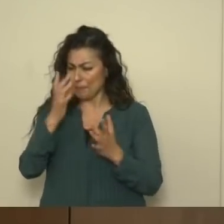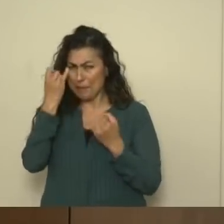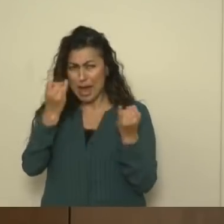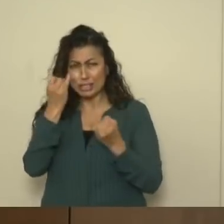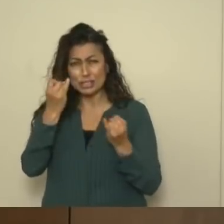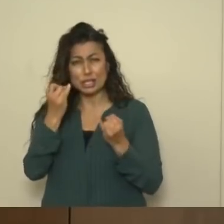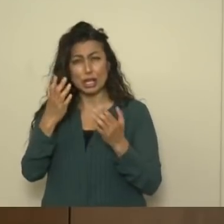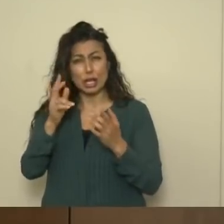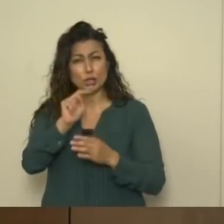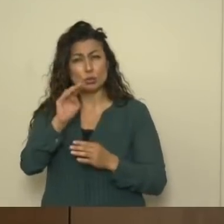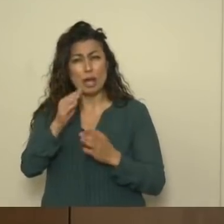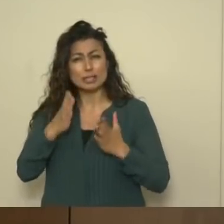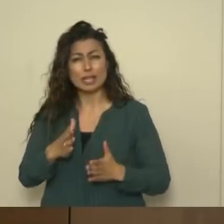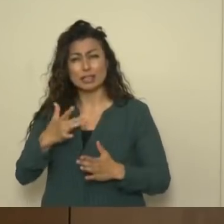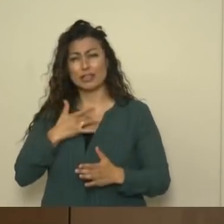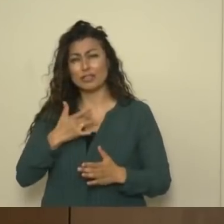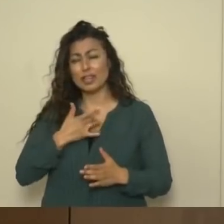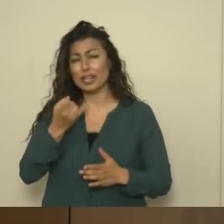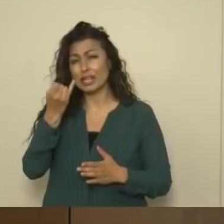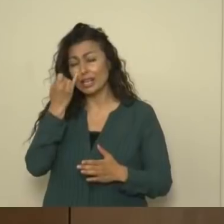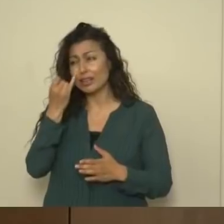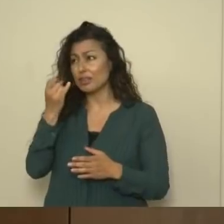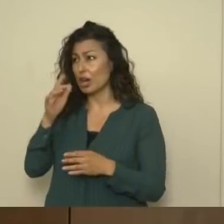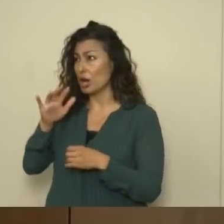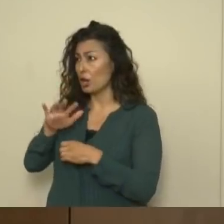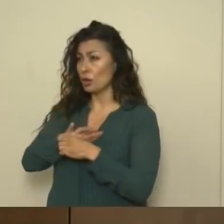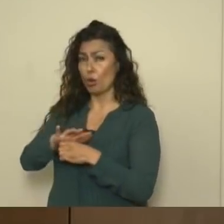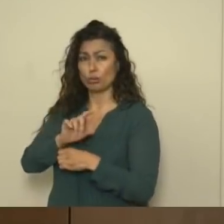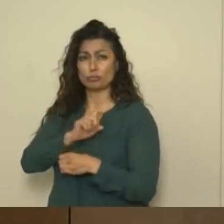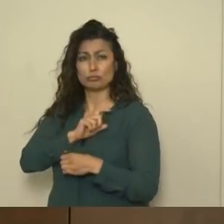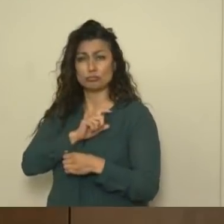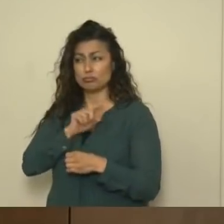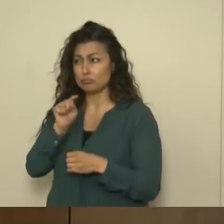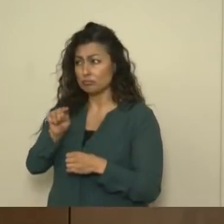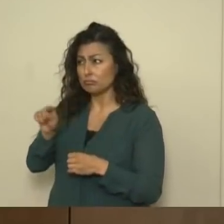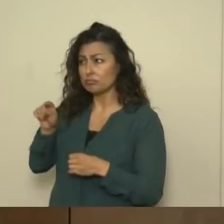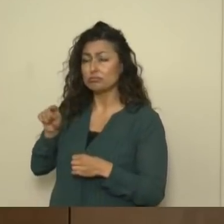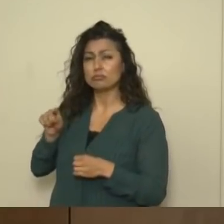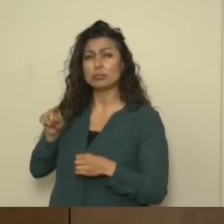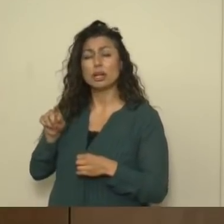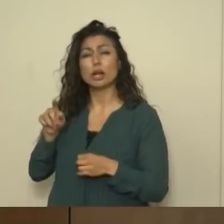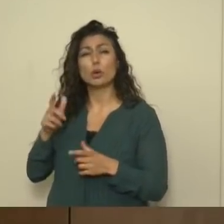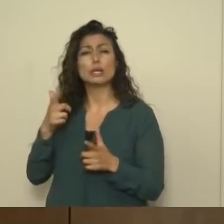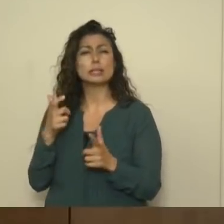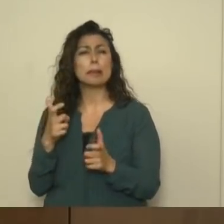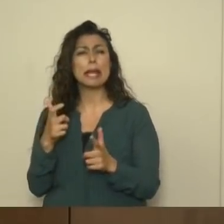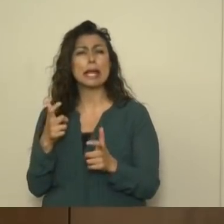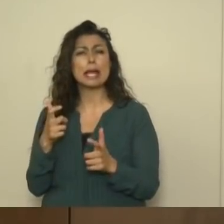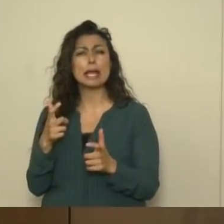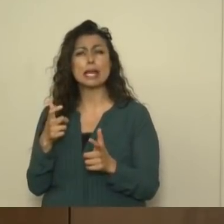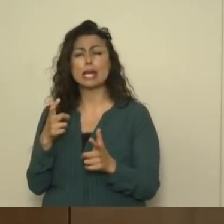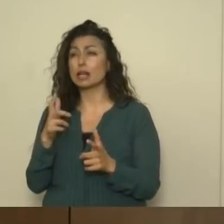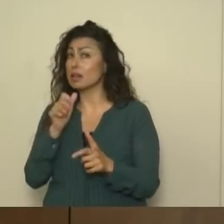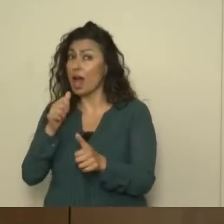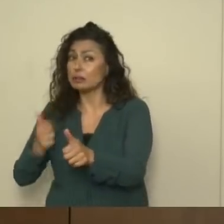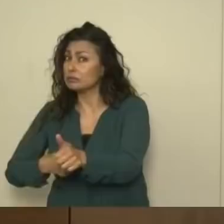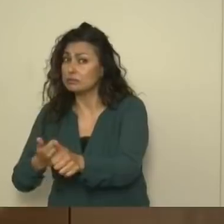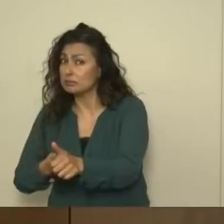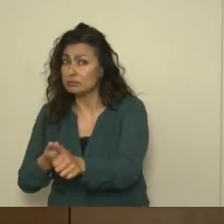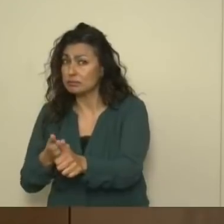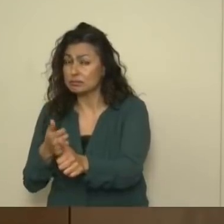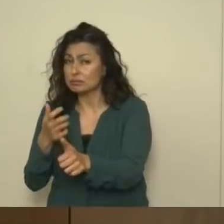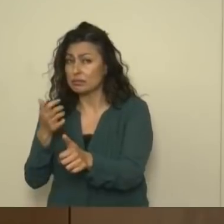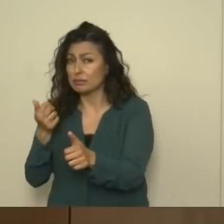New Mexicans would feel if local law enforcement officers were speeding and they weren't in the pursuit of